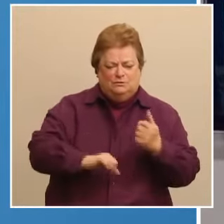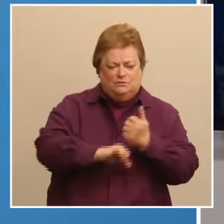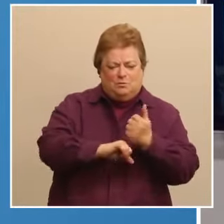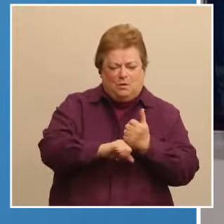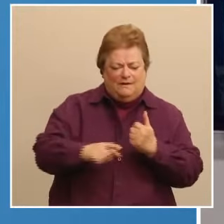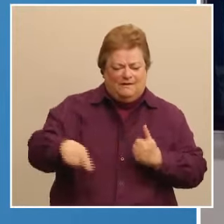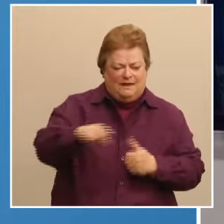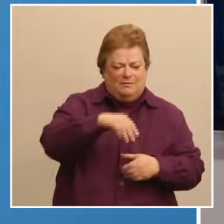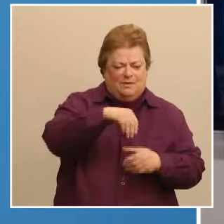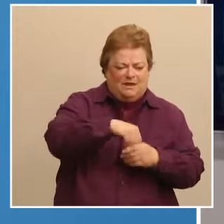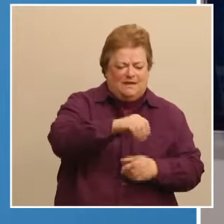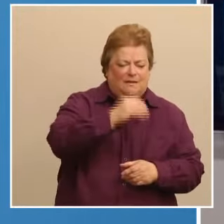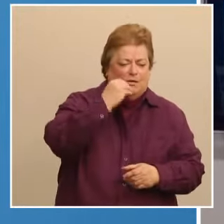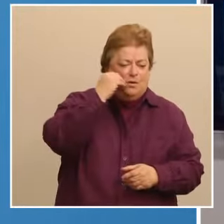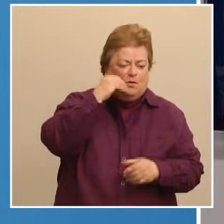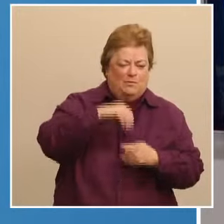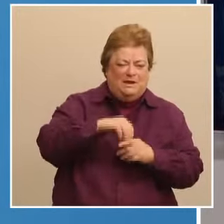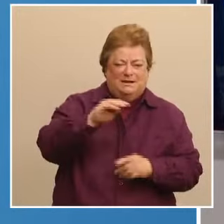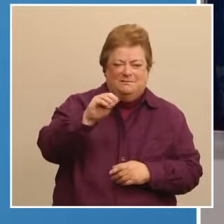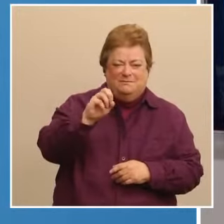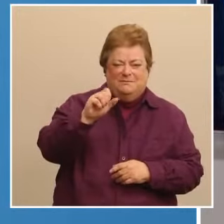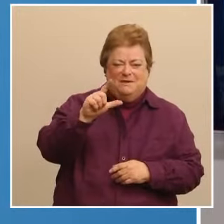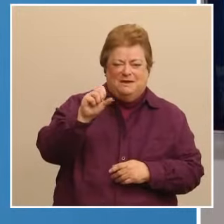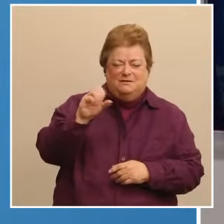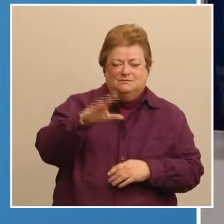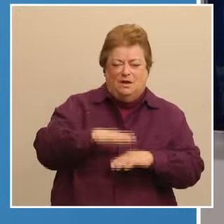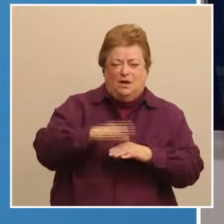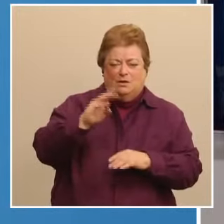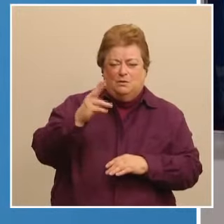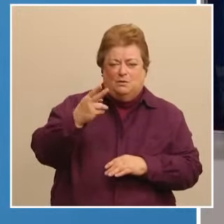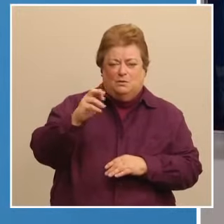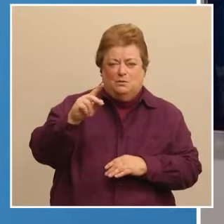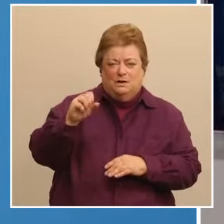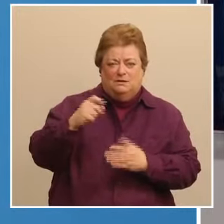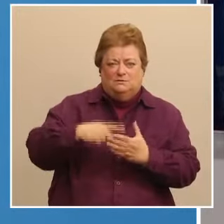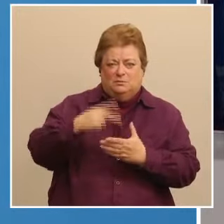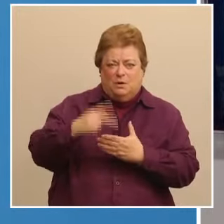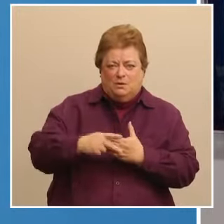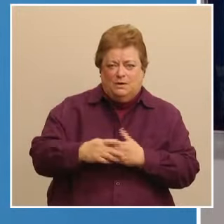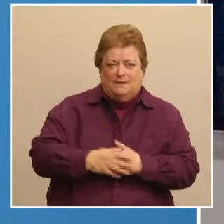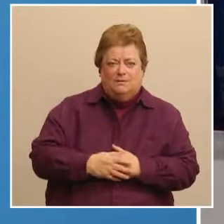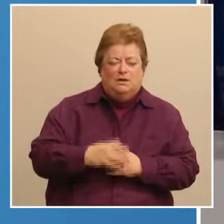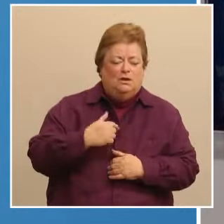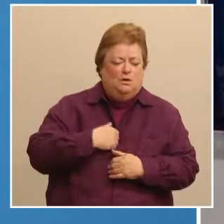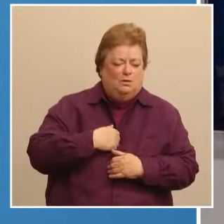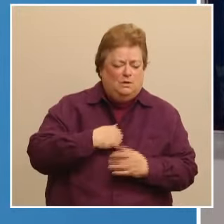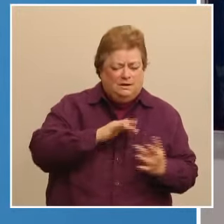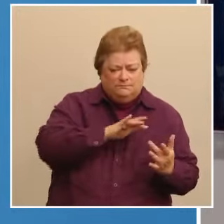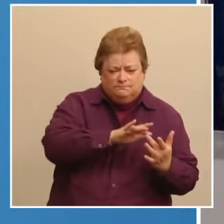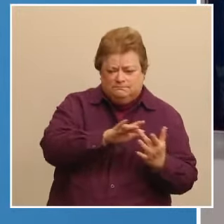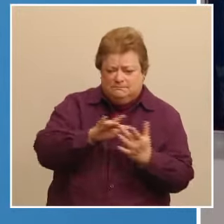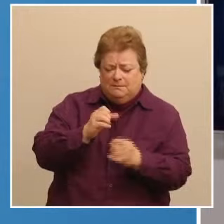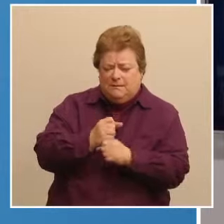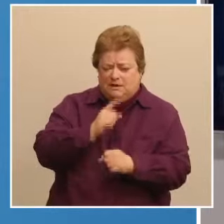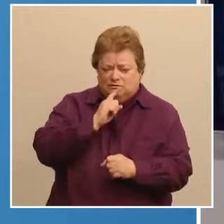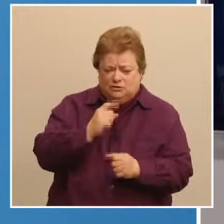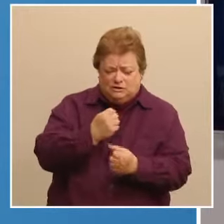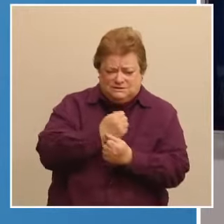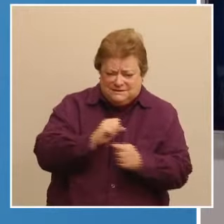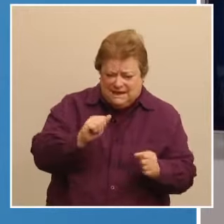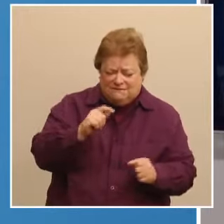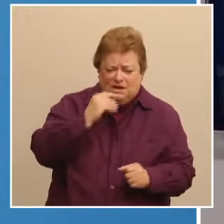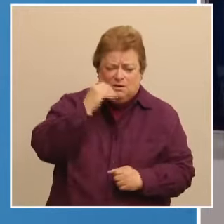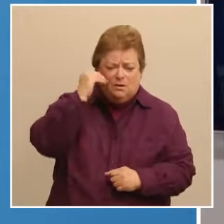home Meals on Wheels program. We've been doing outreach to seniors to make sure they're safe at home, make sure that they